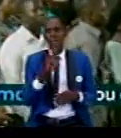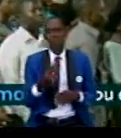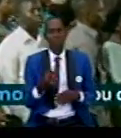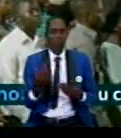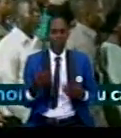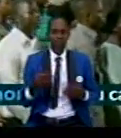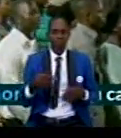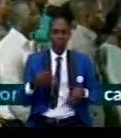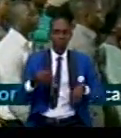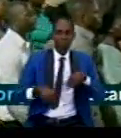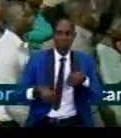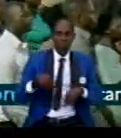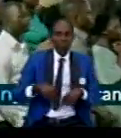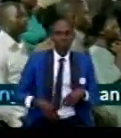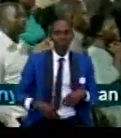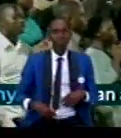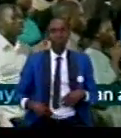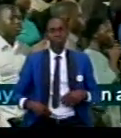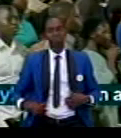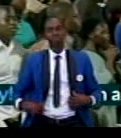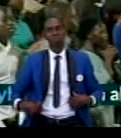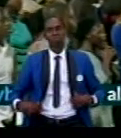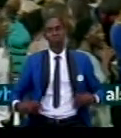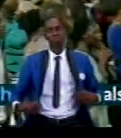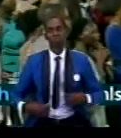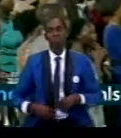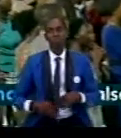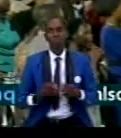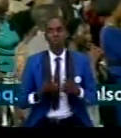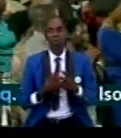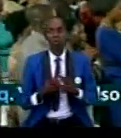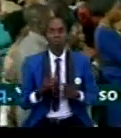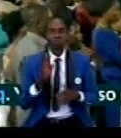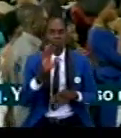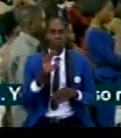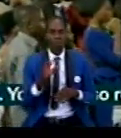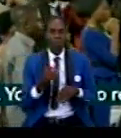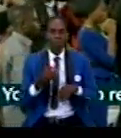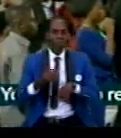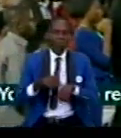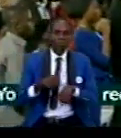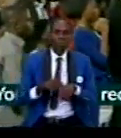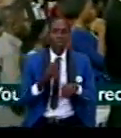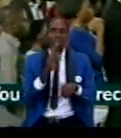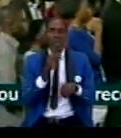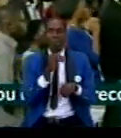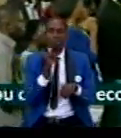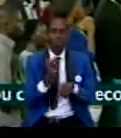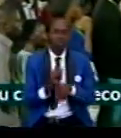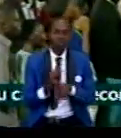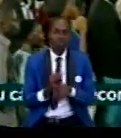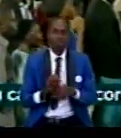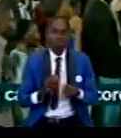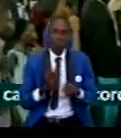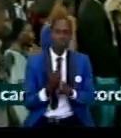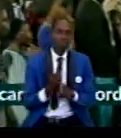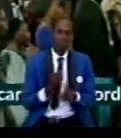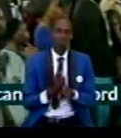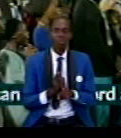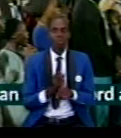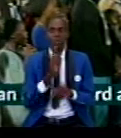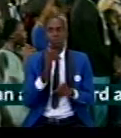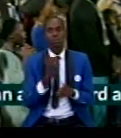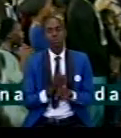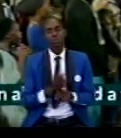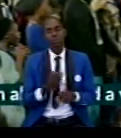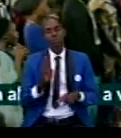stiff, or you are just helplessly lying down there, get up from there, do that thing you